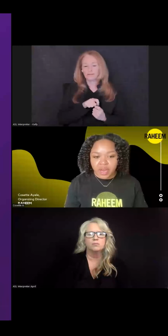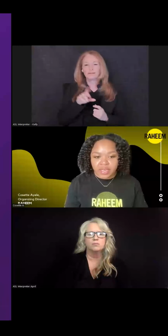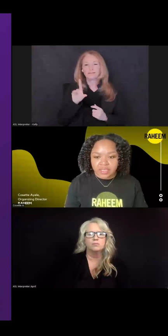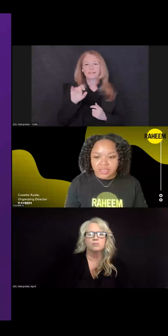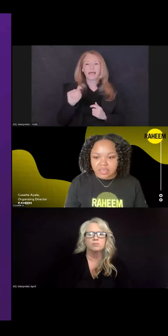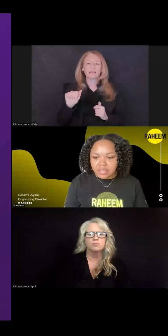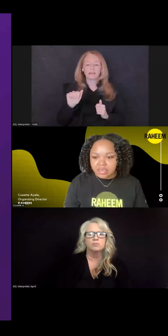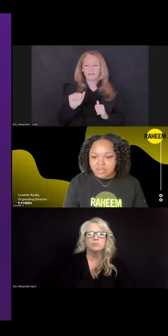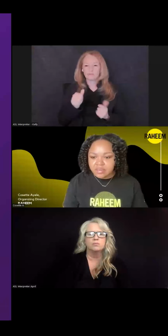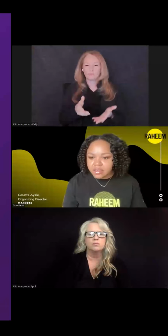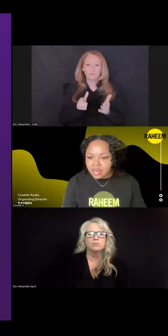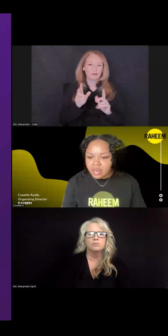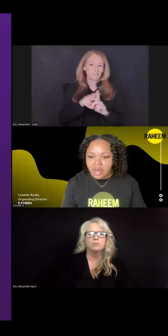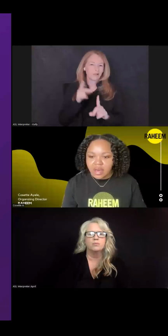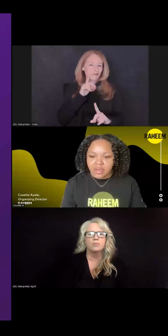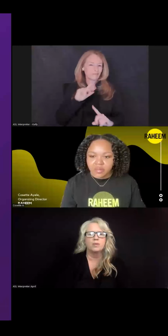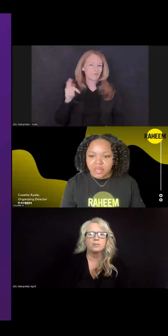for grants.